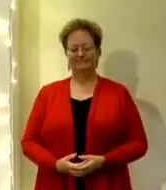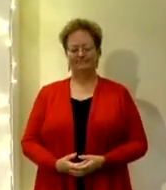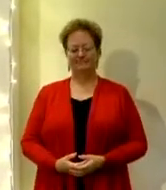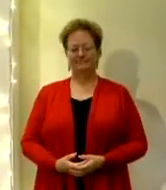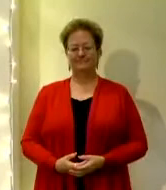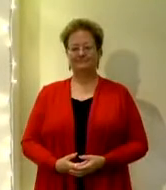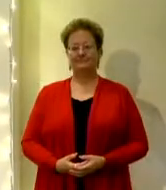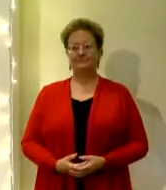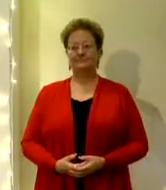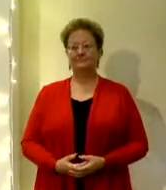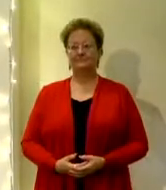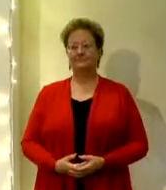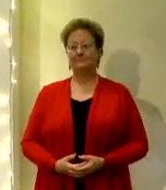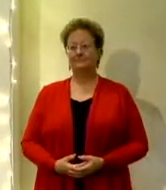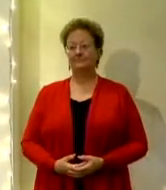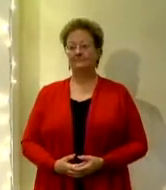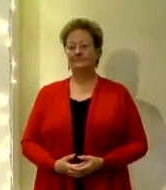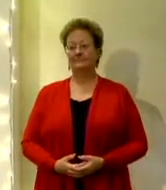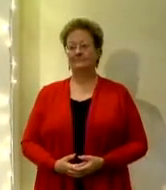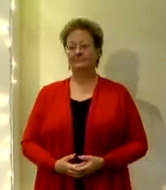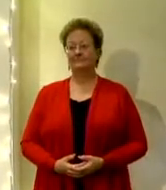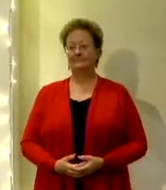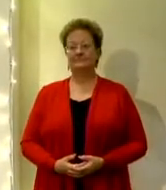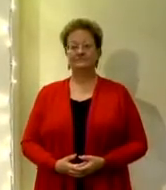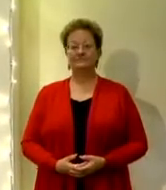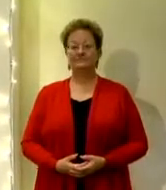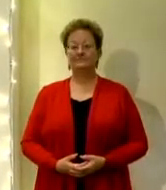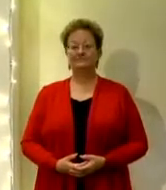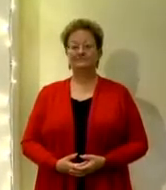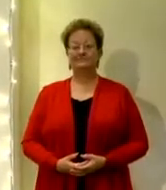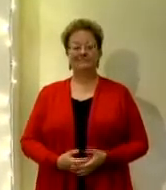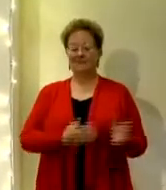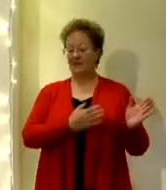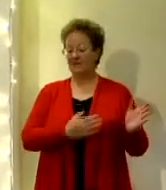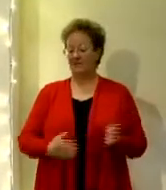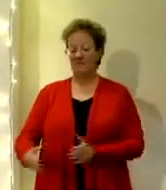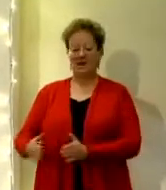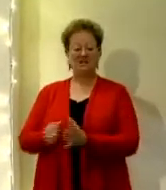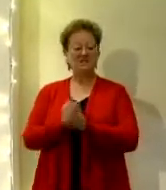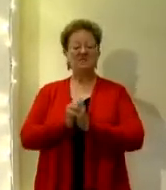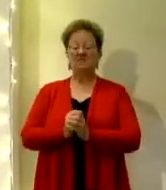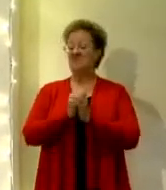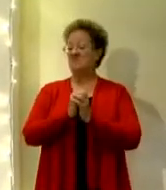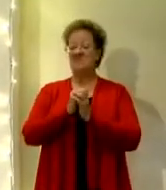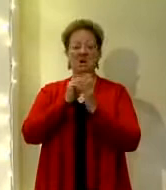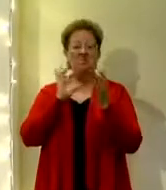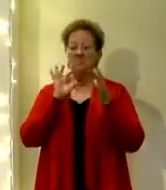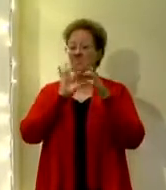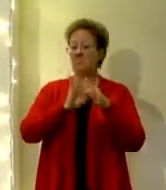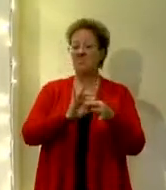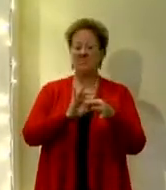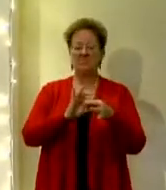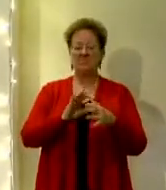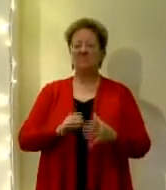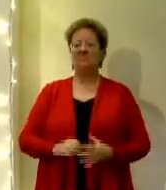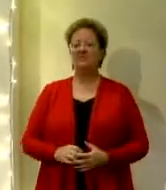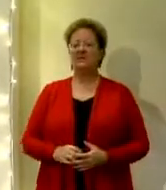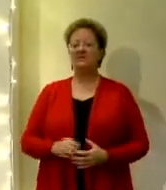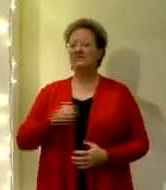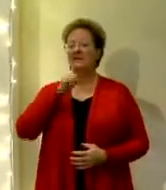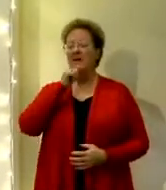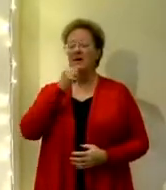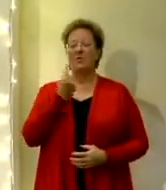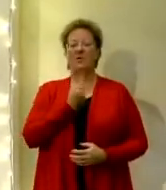And I realized at that moment that my devotion was entirely useless. It didn't say one thing